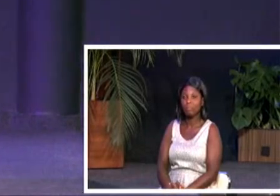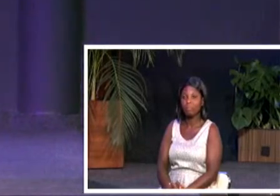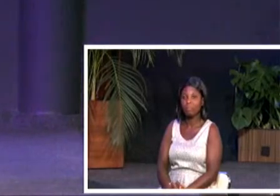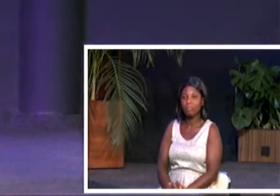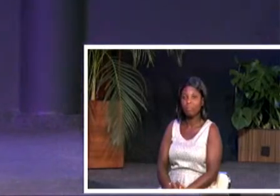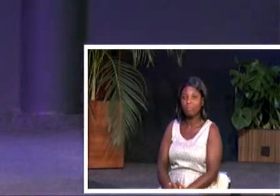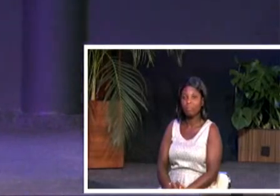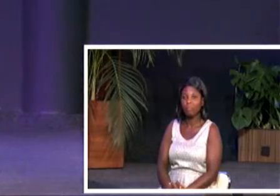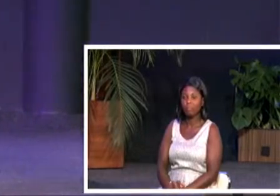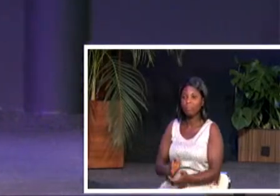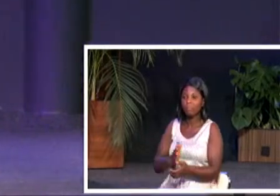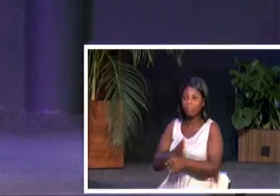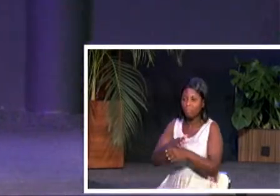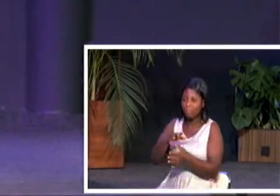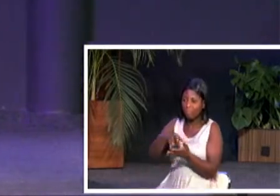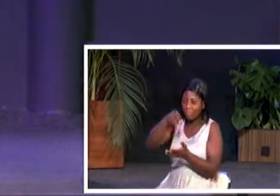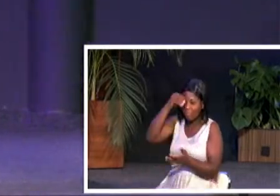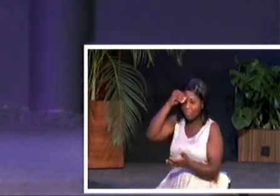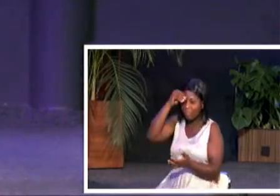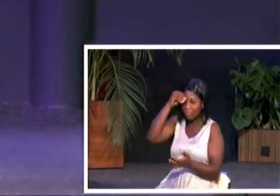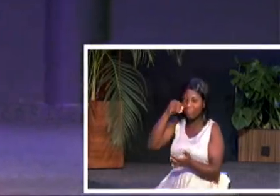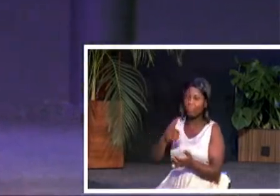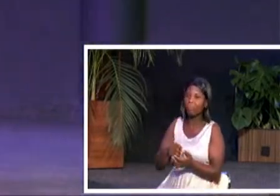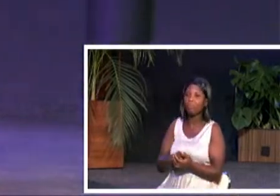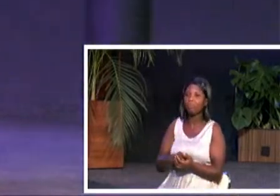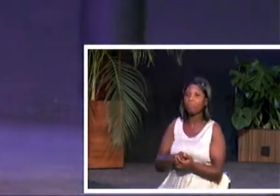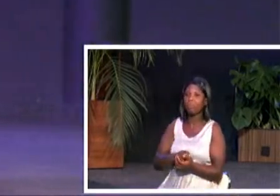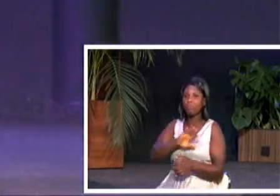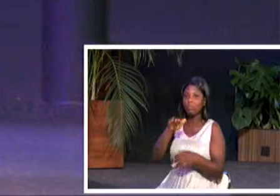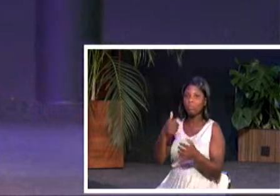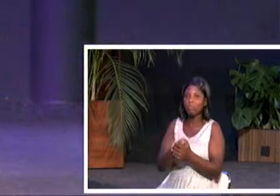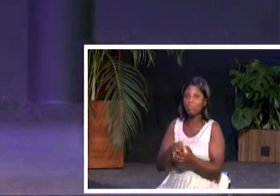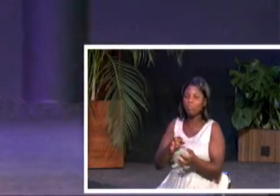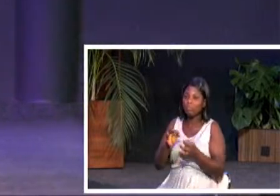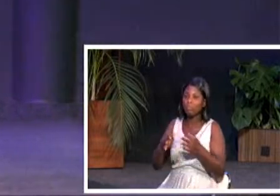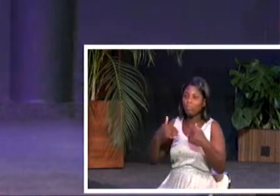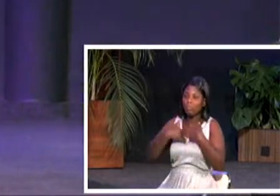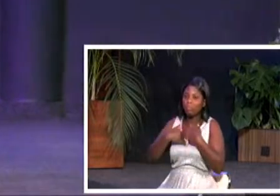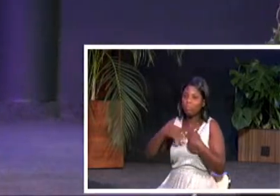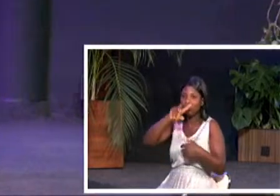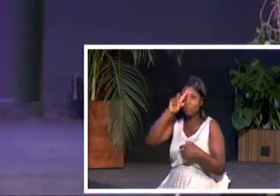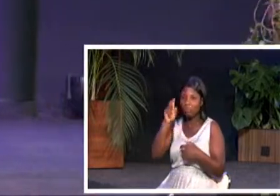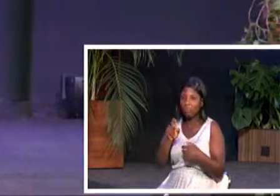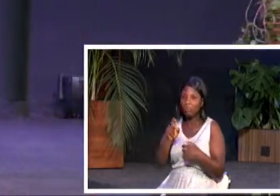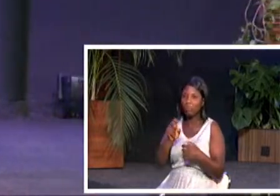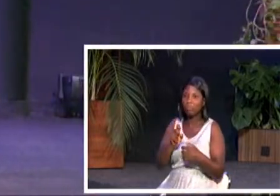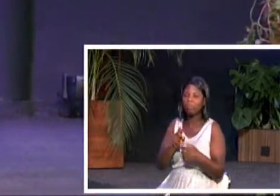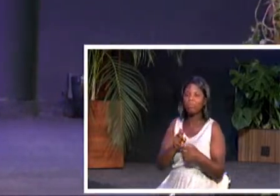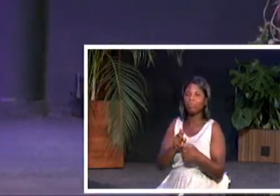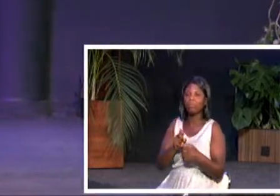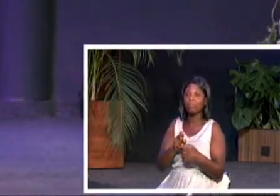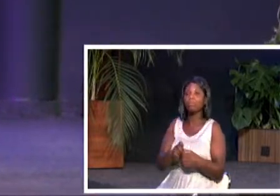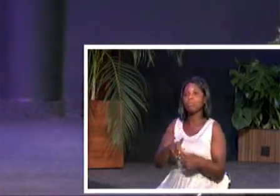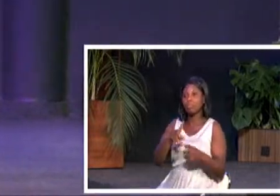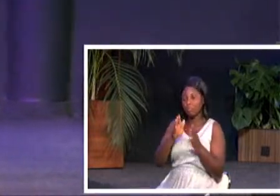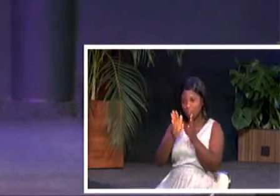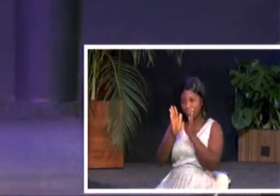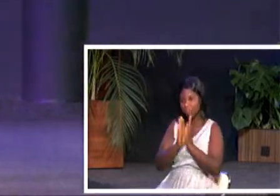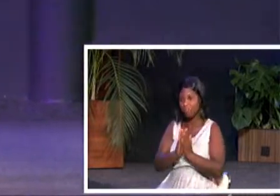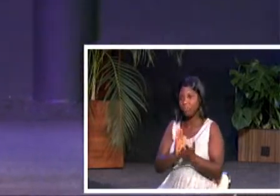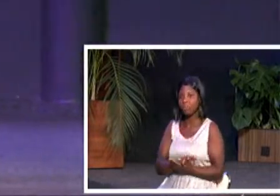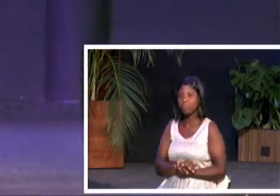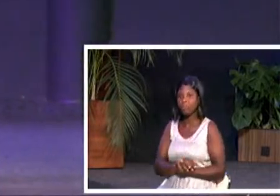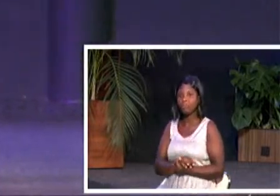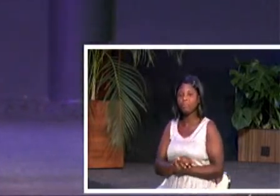questions about job opportunities. But before that, I hear that the conversation last week about the